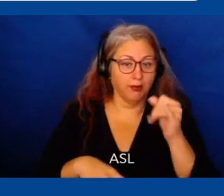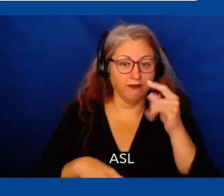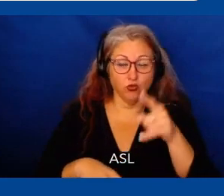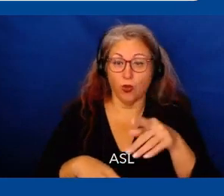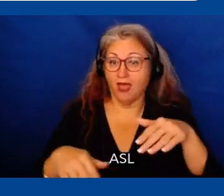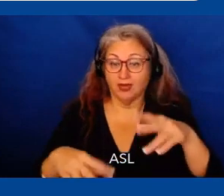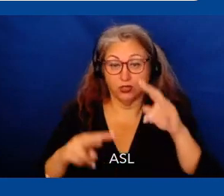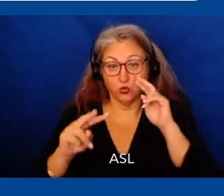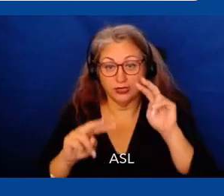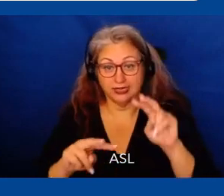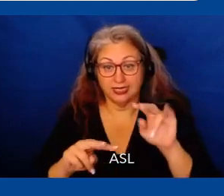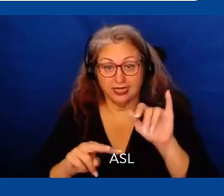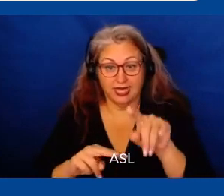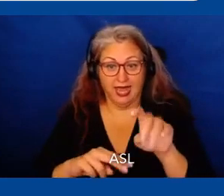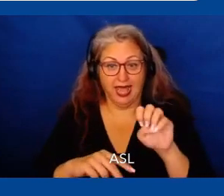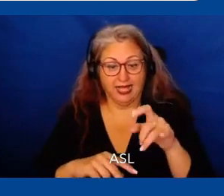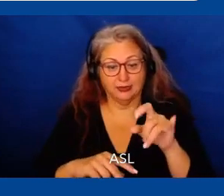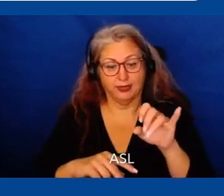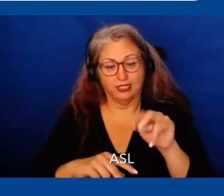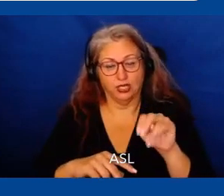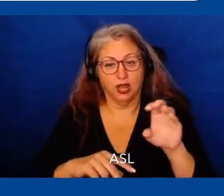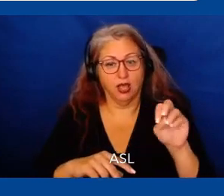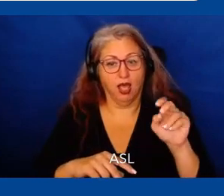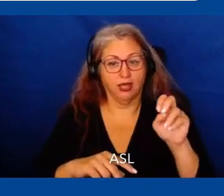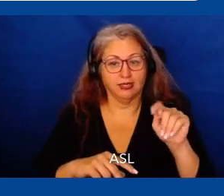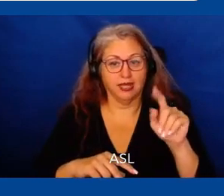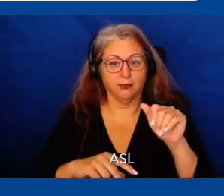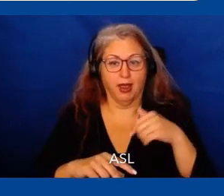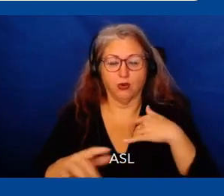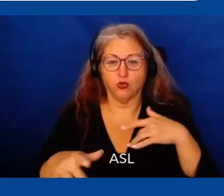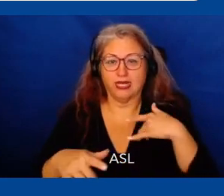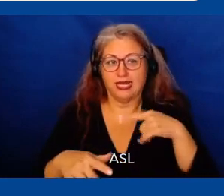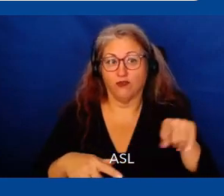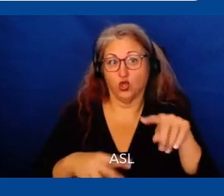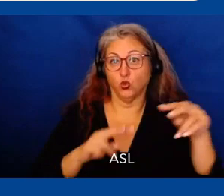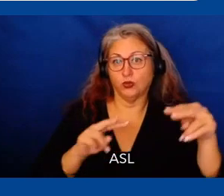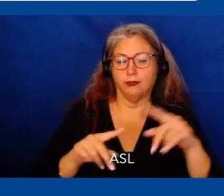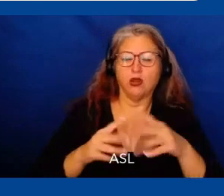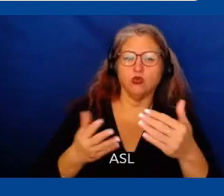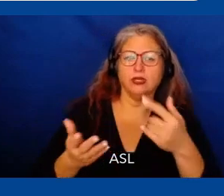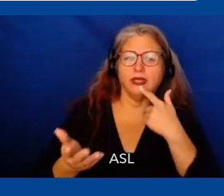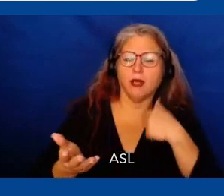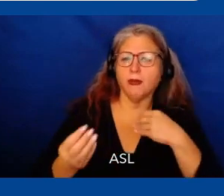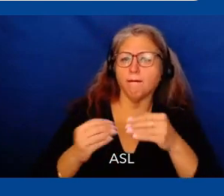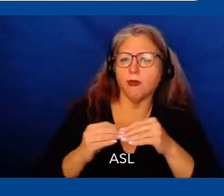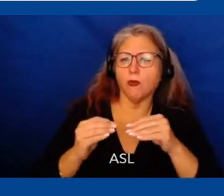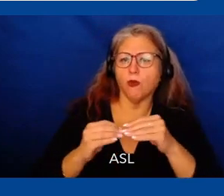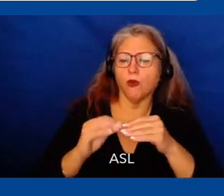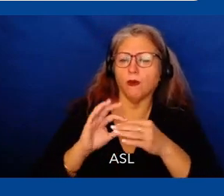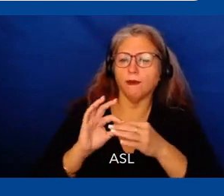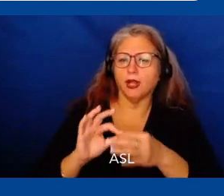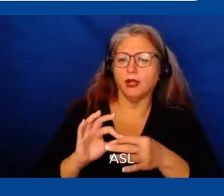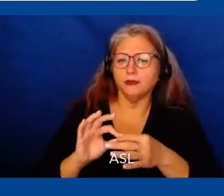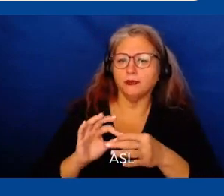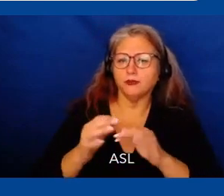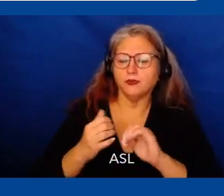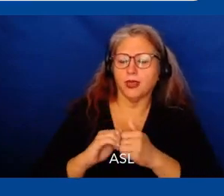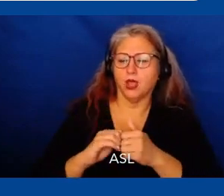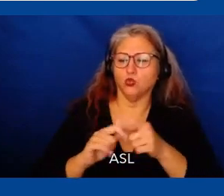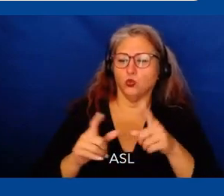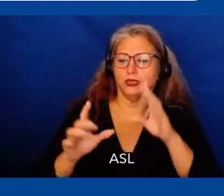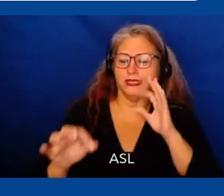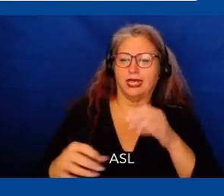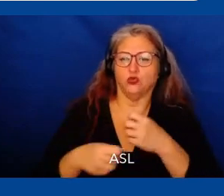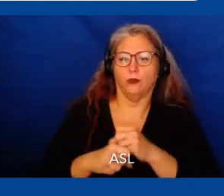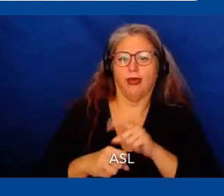seen expedition content yet. I'm excited for you to see it, but I wonder if you could talk a little bit about how you decided to make it